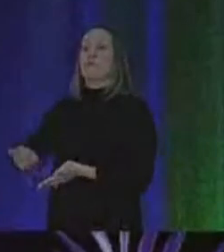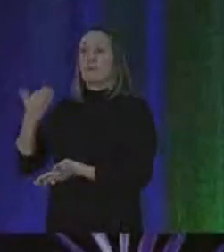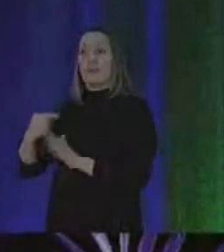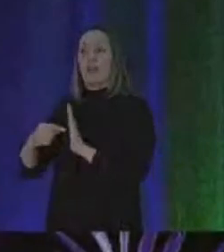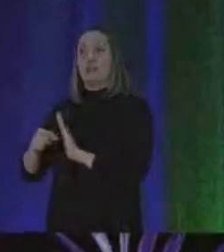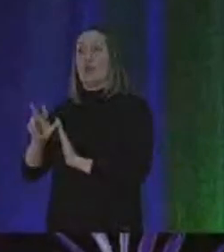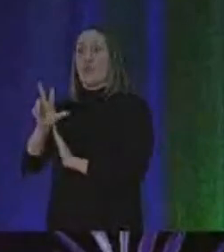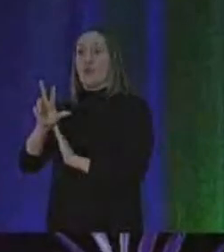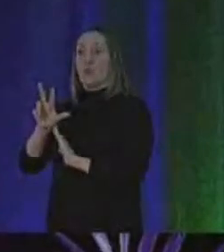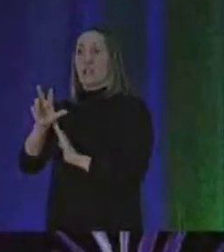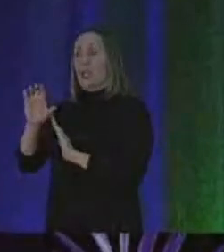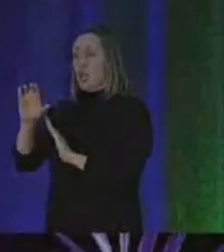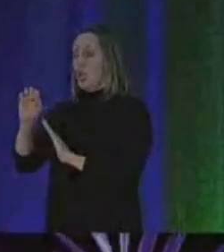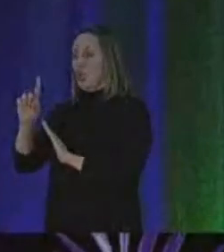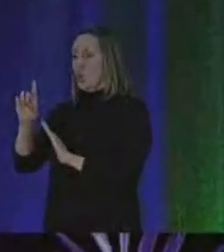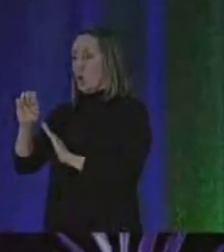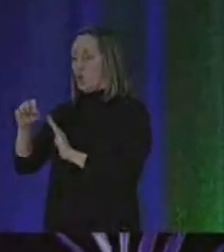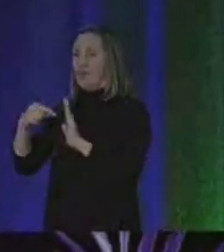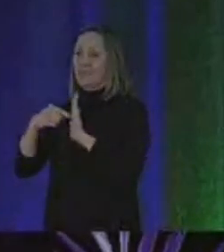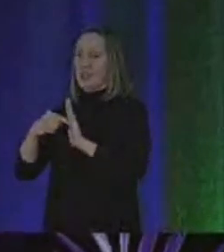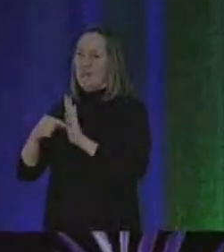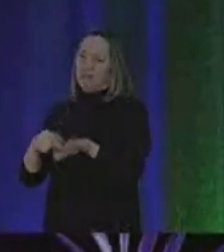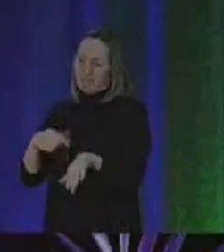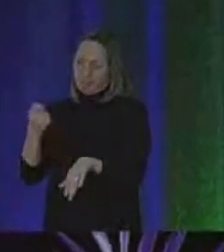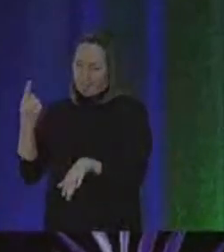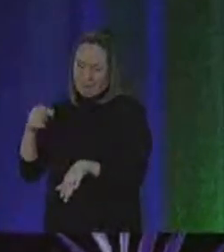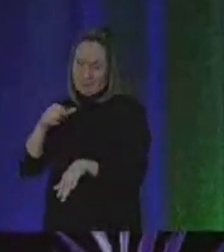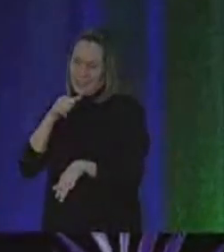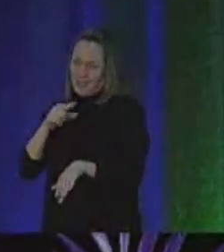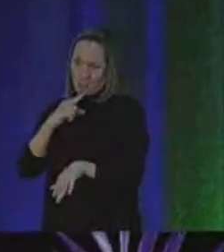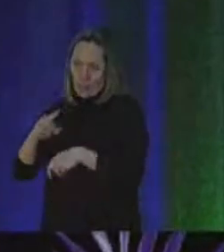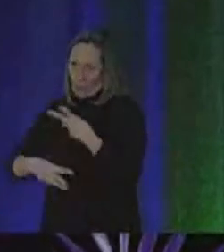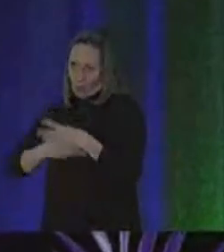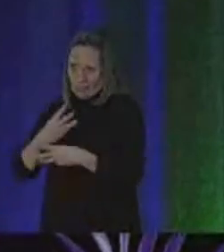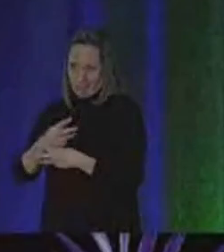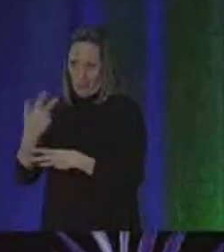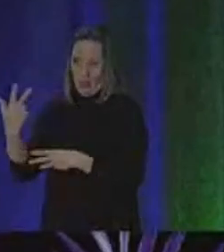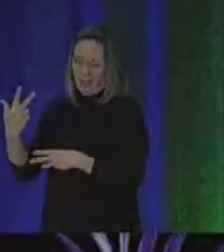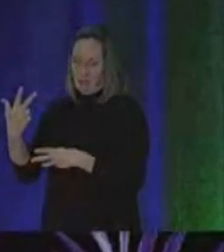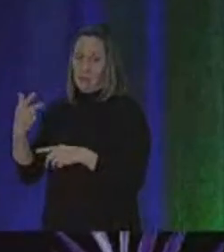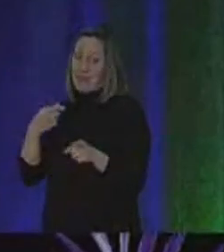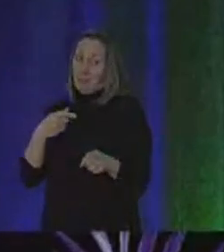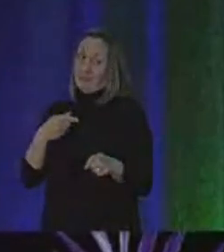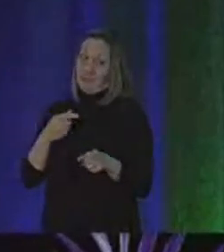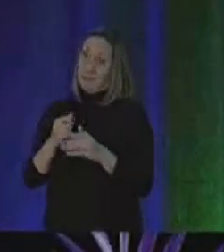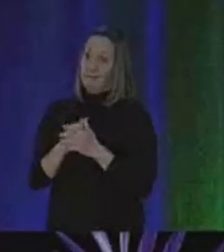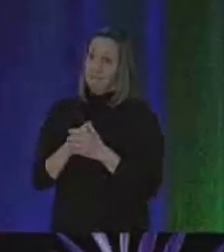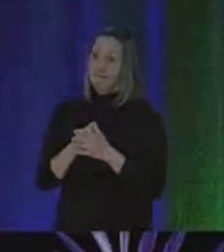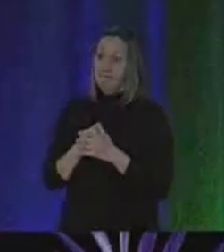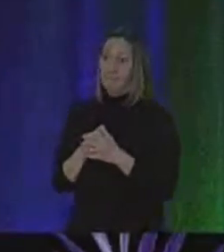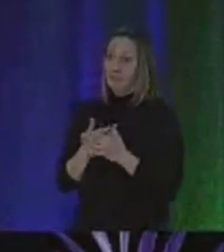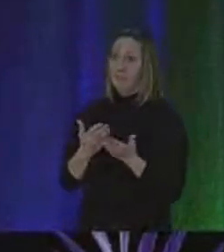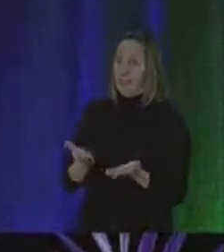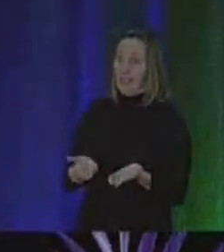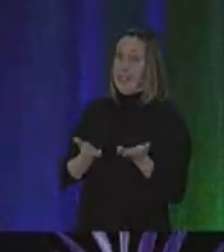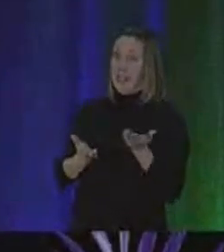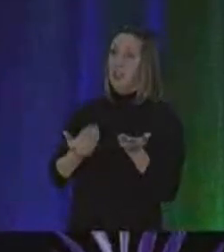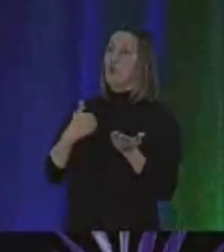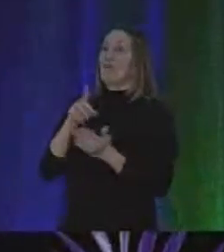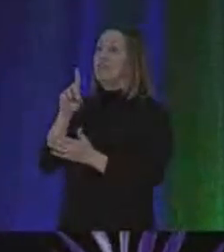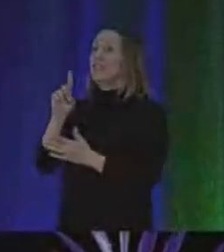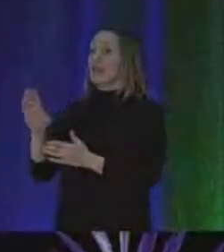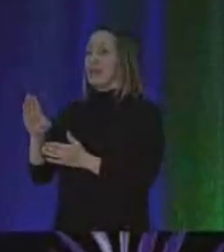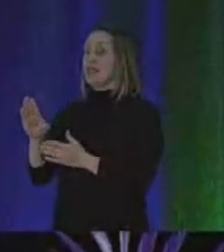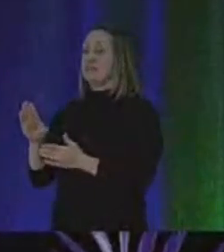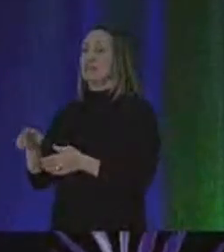3 code example, but let's be real. It's not real world. But this is. Here, we have a database.